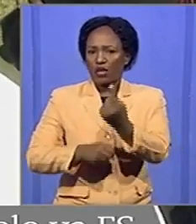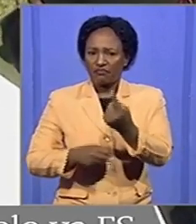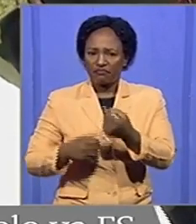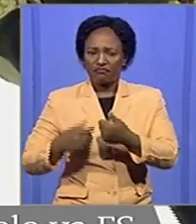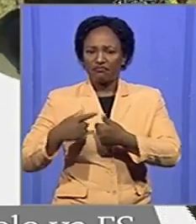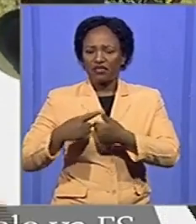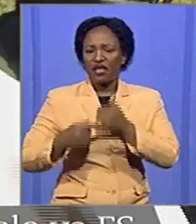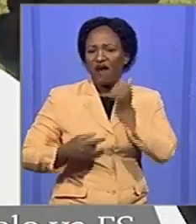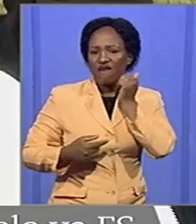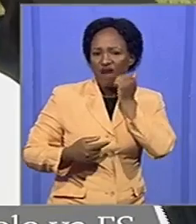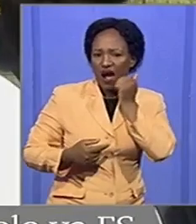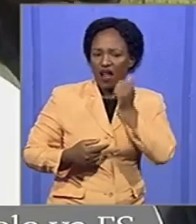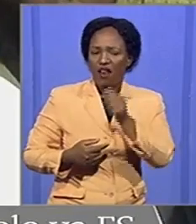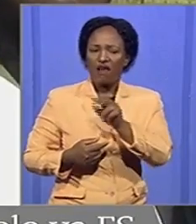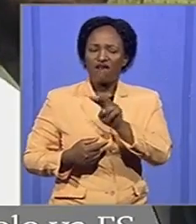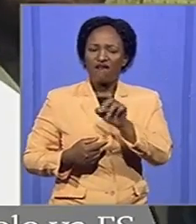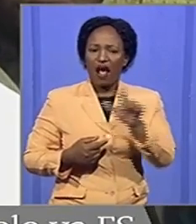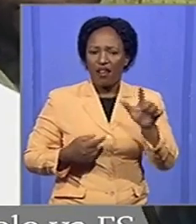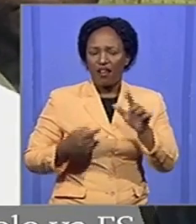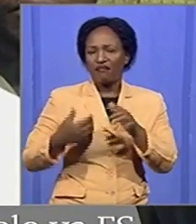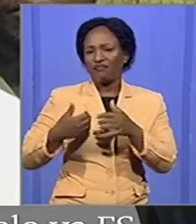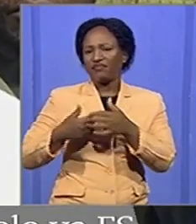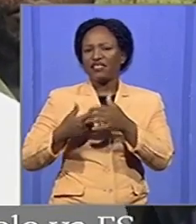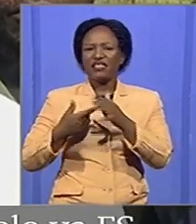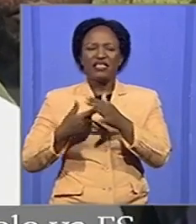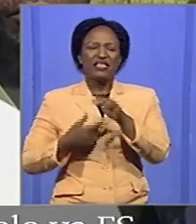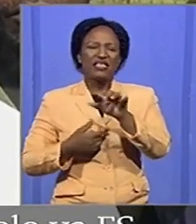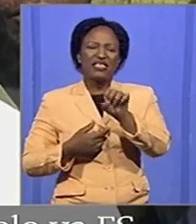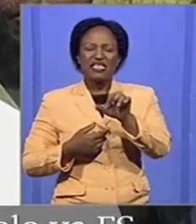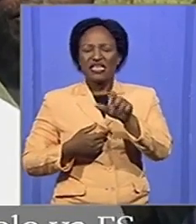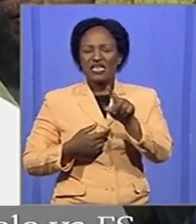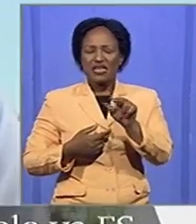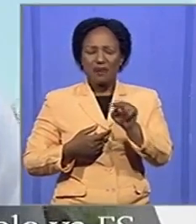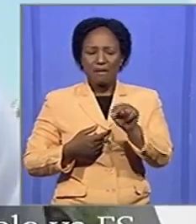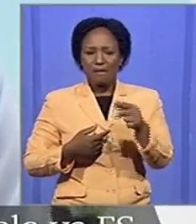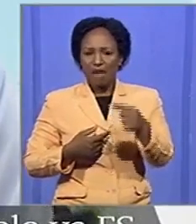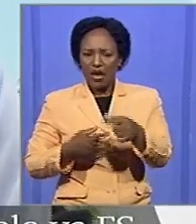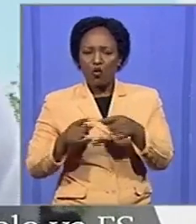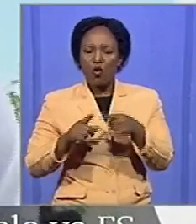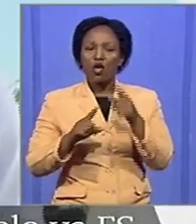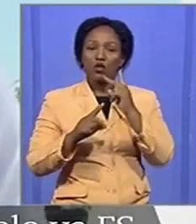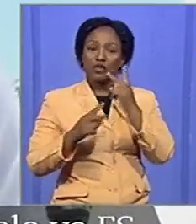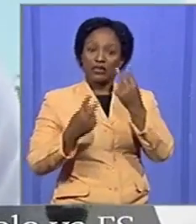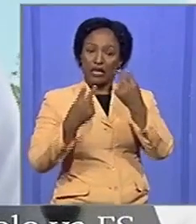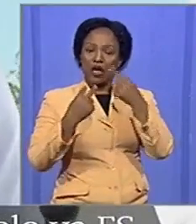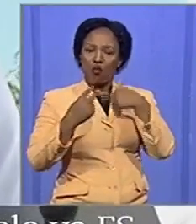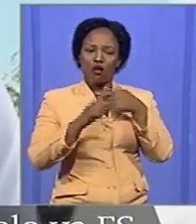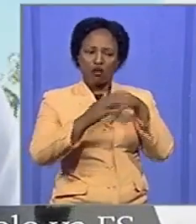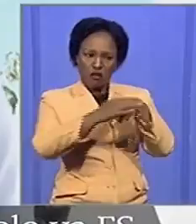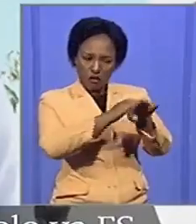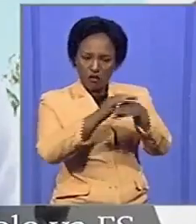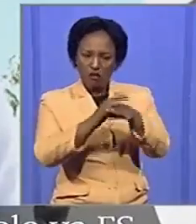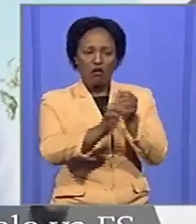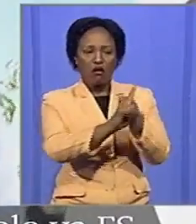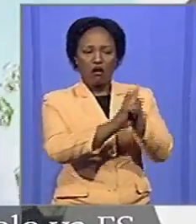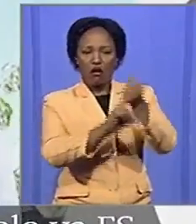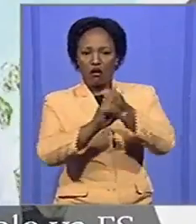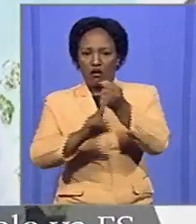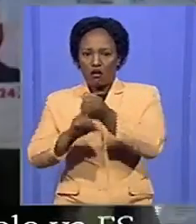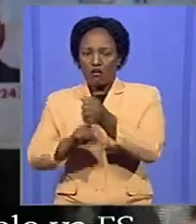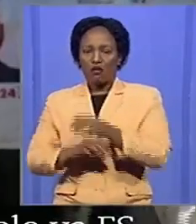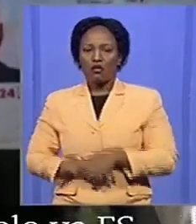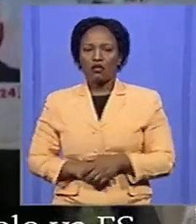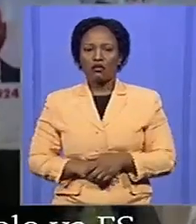the Vaal, in Sidibeng, in Soweto. You'll see us campaigning there. Magashule o tla thakgola manifesto wa mokgwa wa hae ka